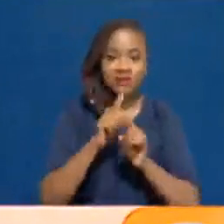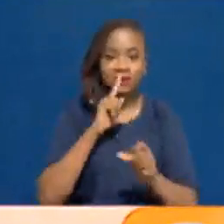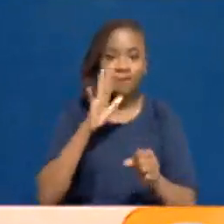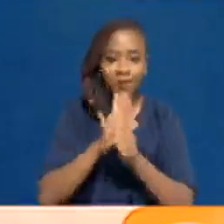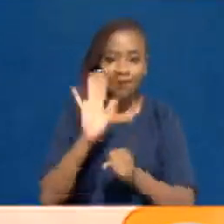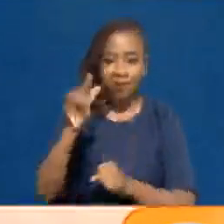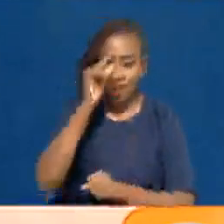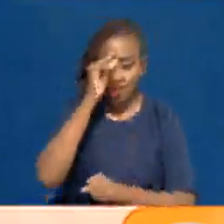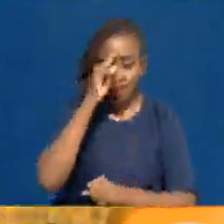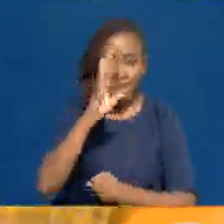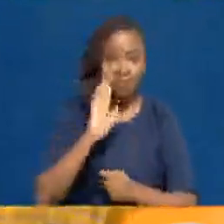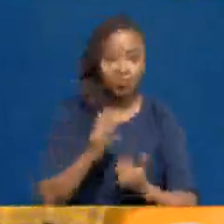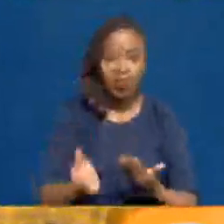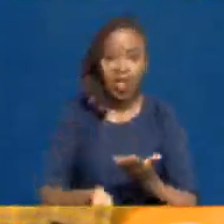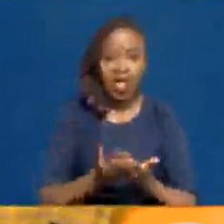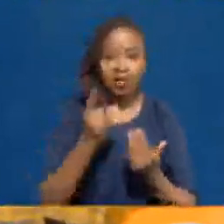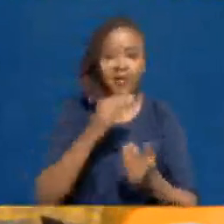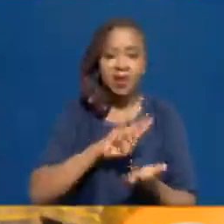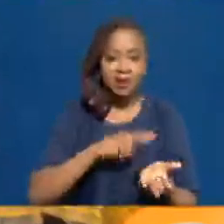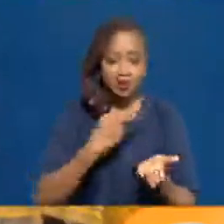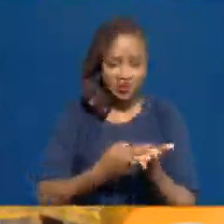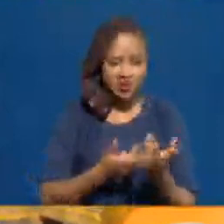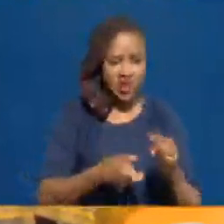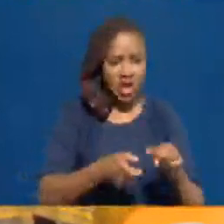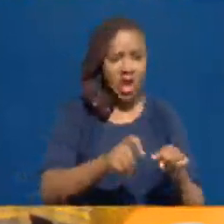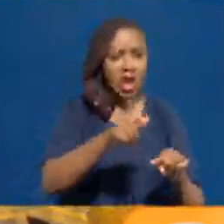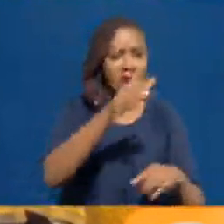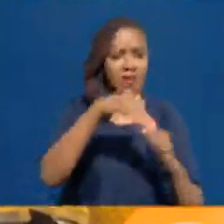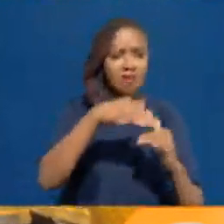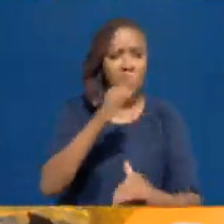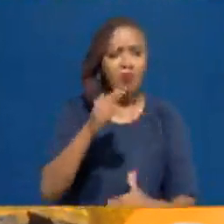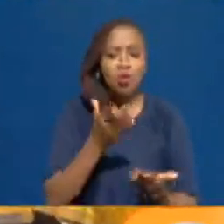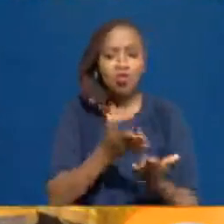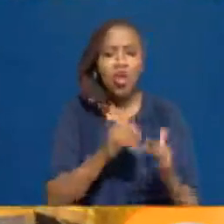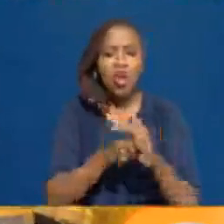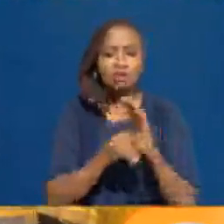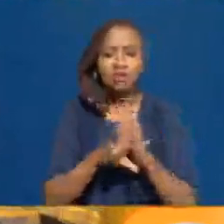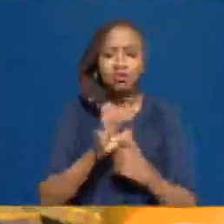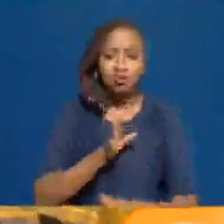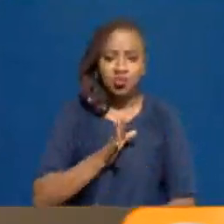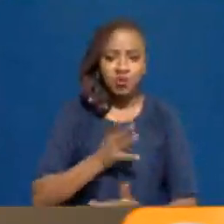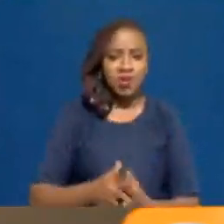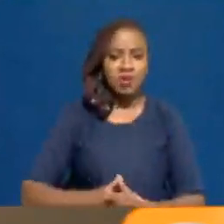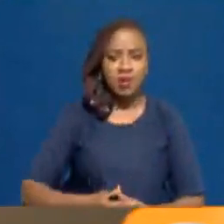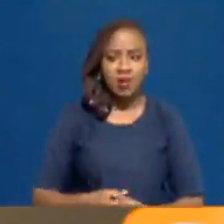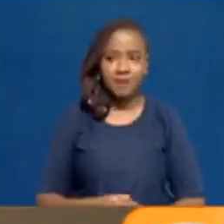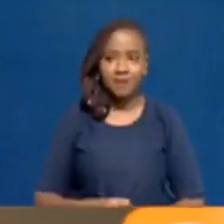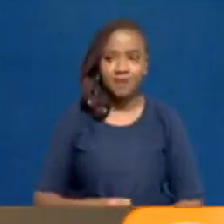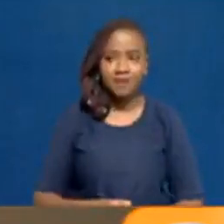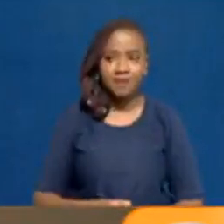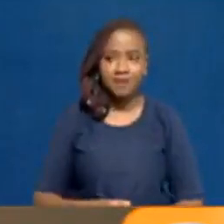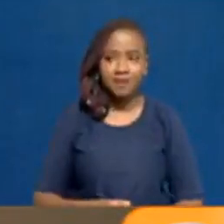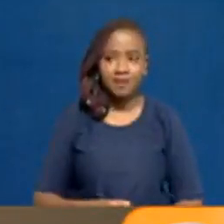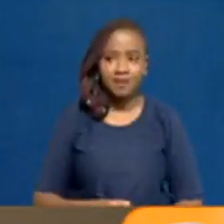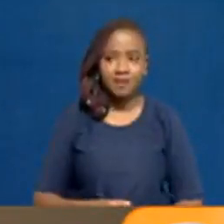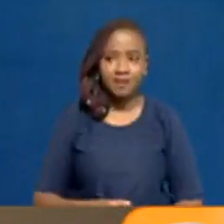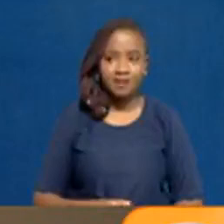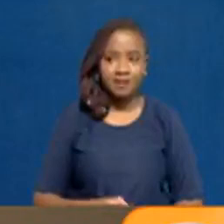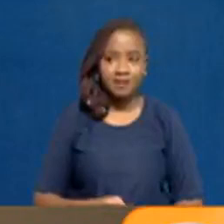government would double the resources available to women and youth groups by matching their savings. Tutatumia pesa ya